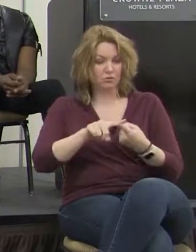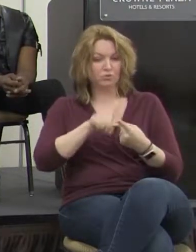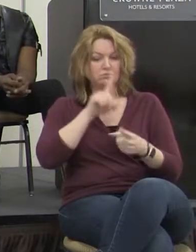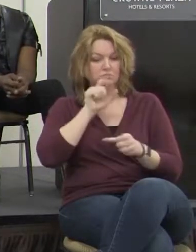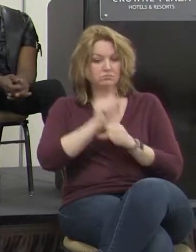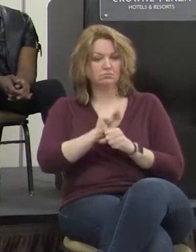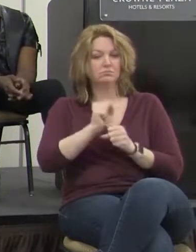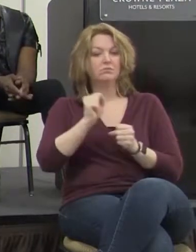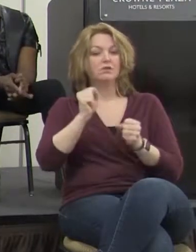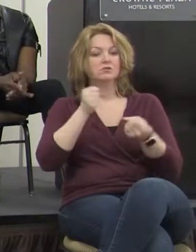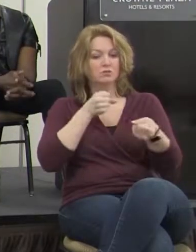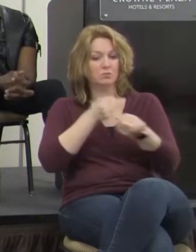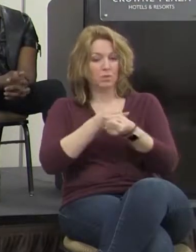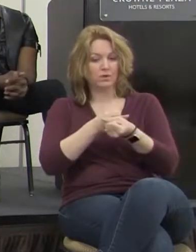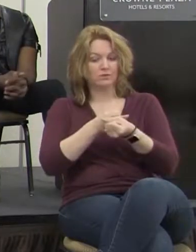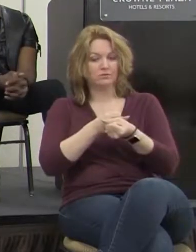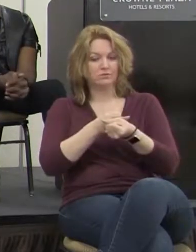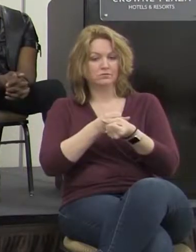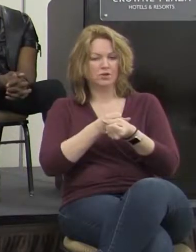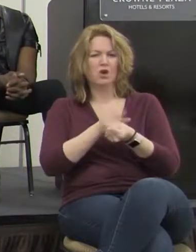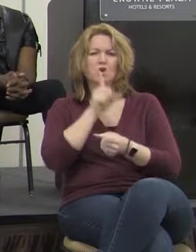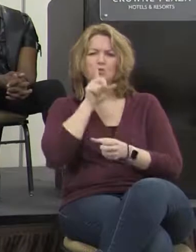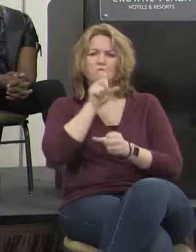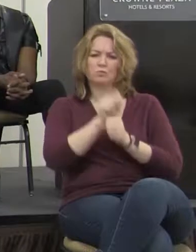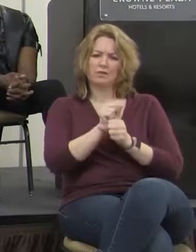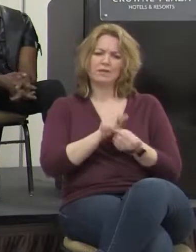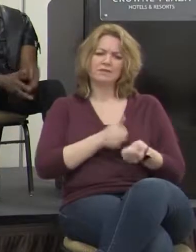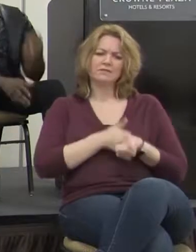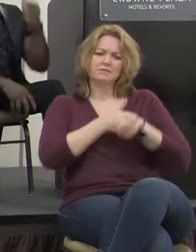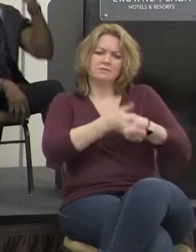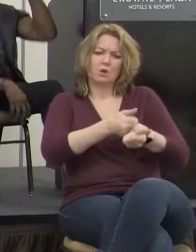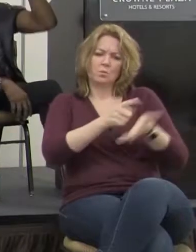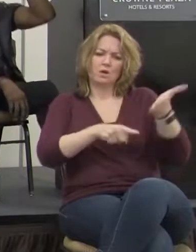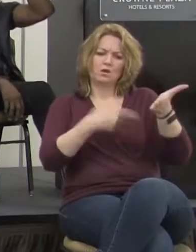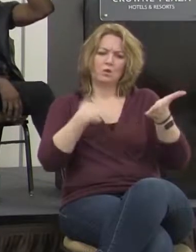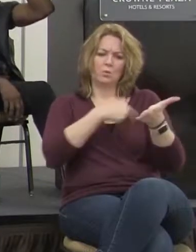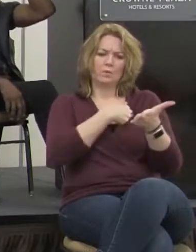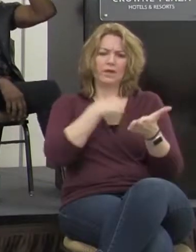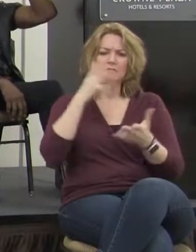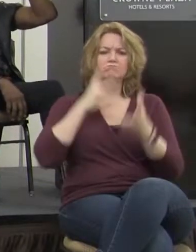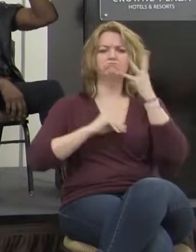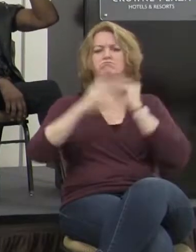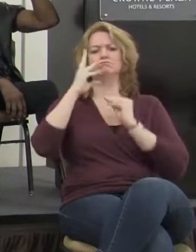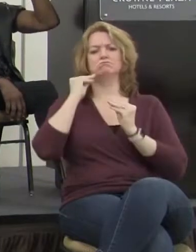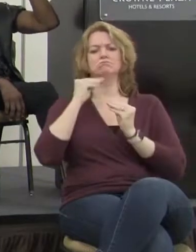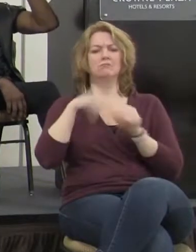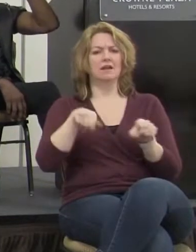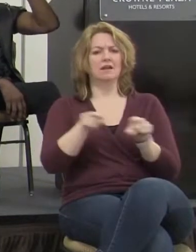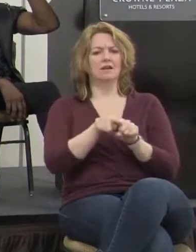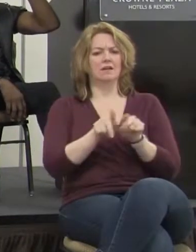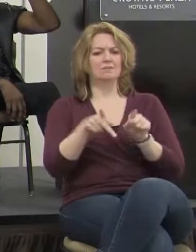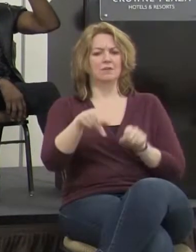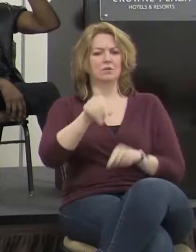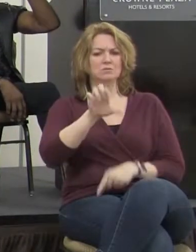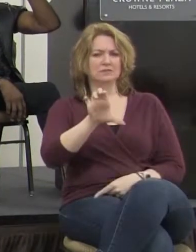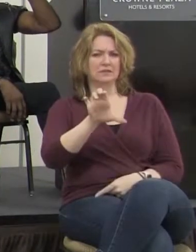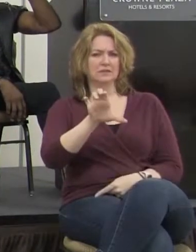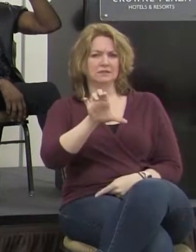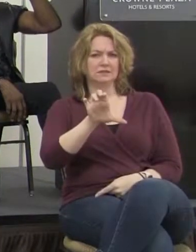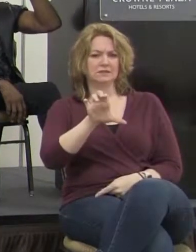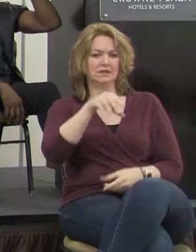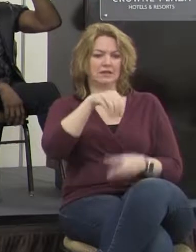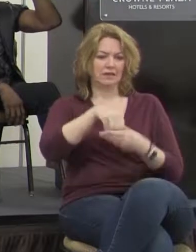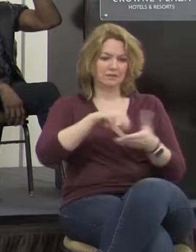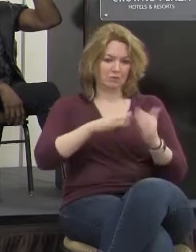are more in line with what we encounter as people of color in and outside of the